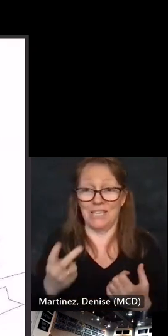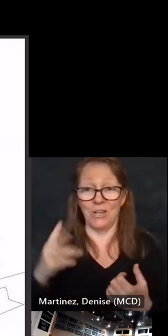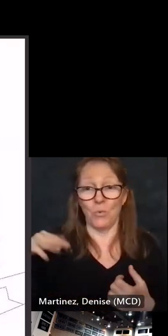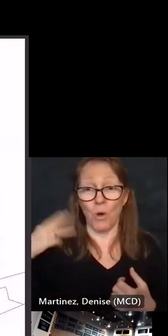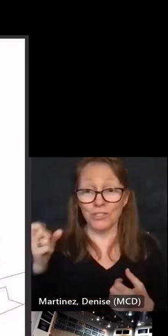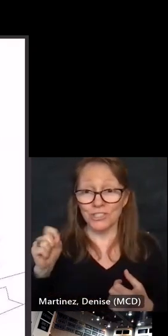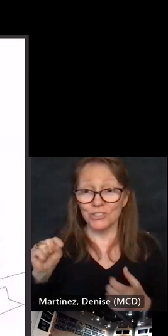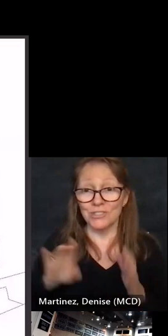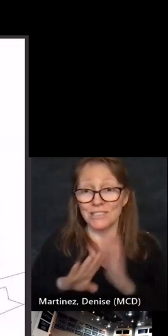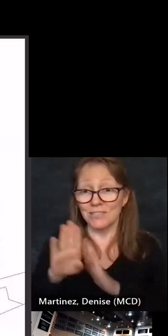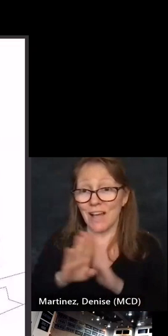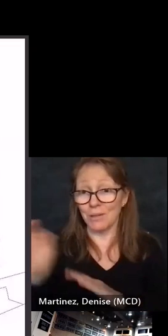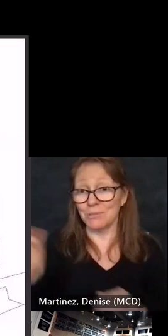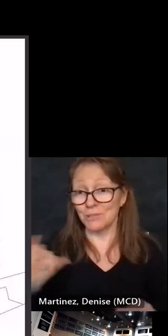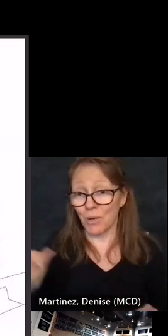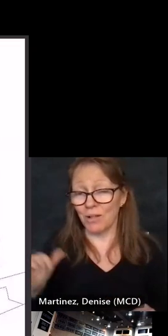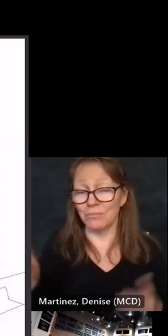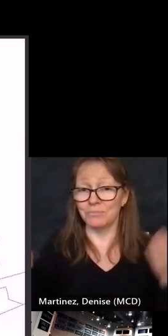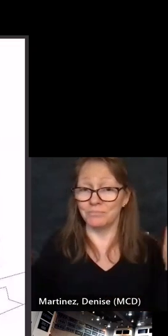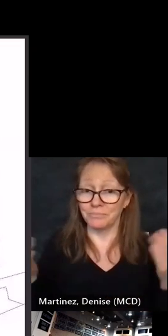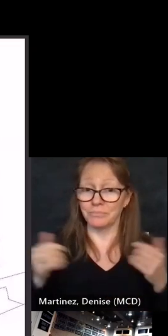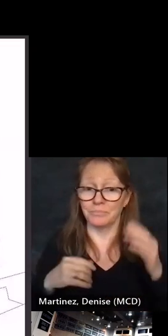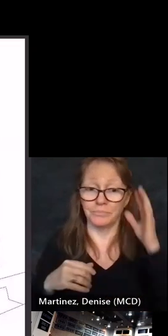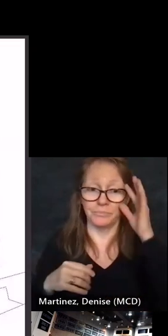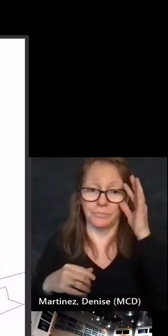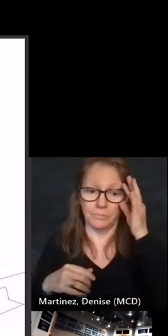well. So,